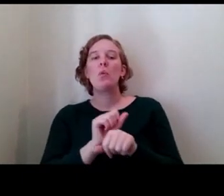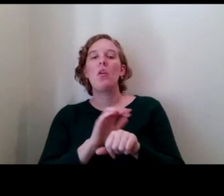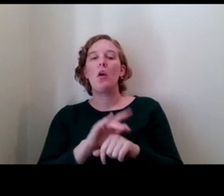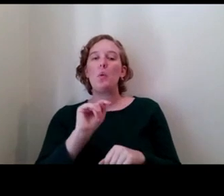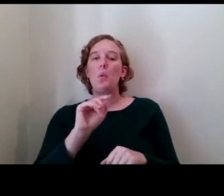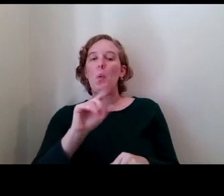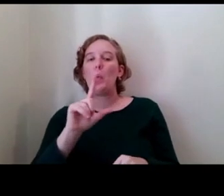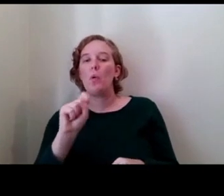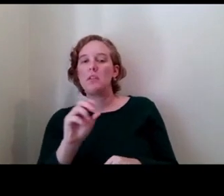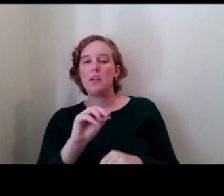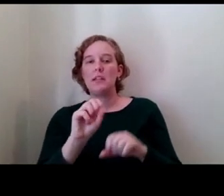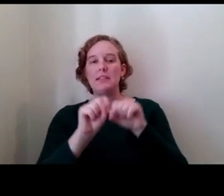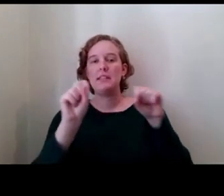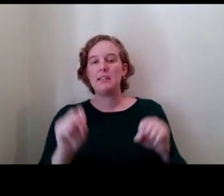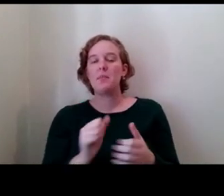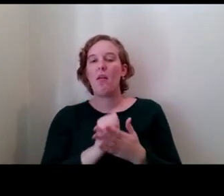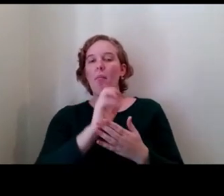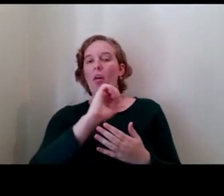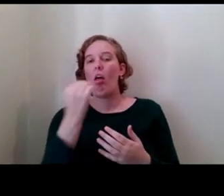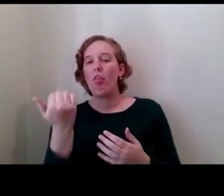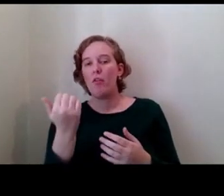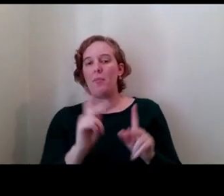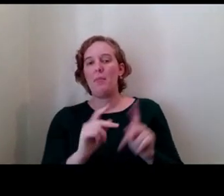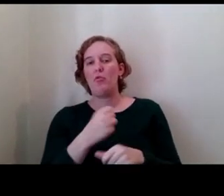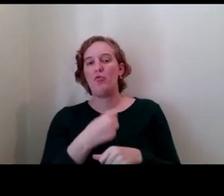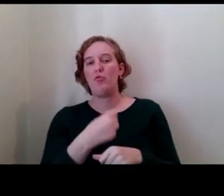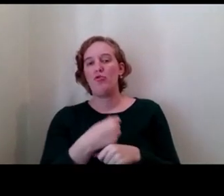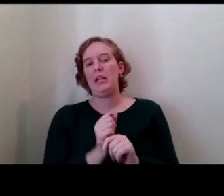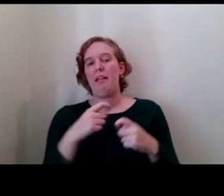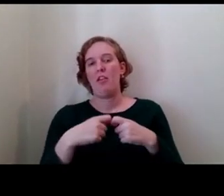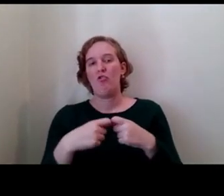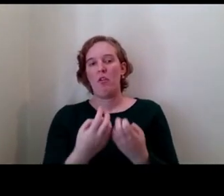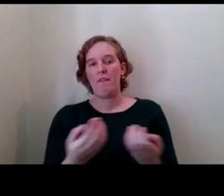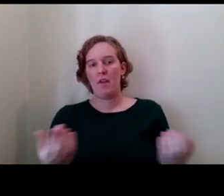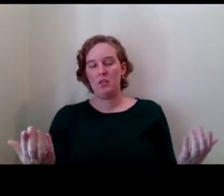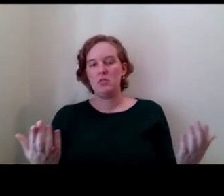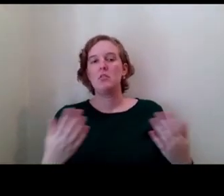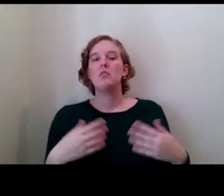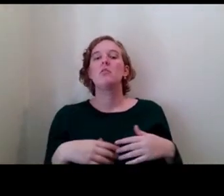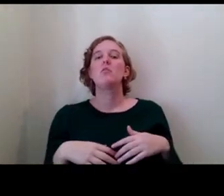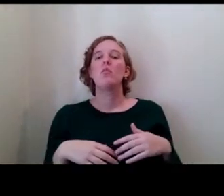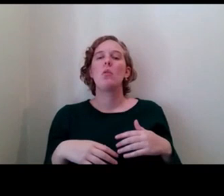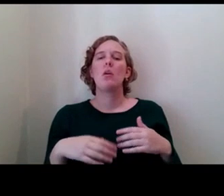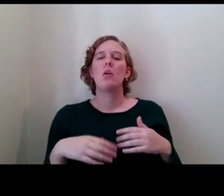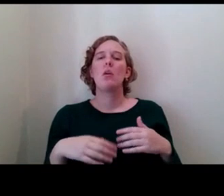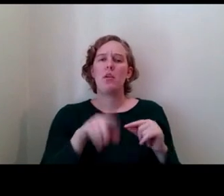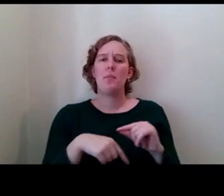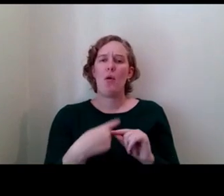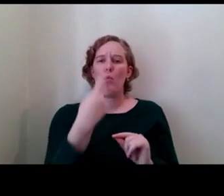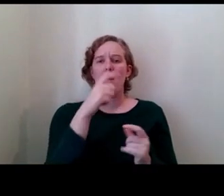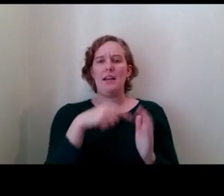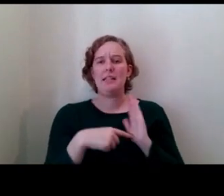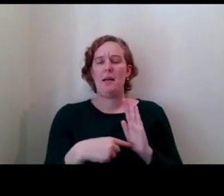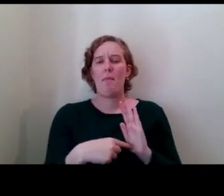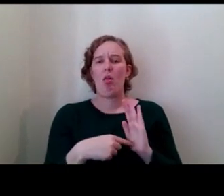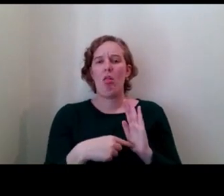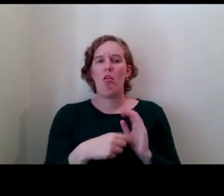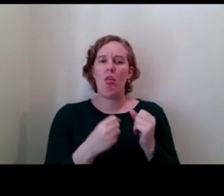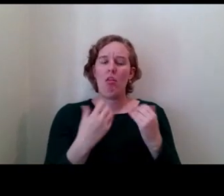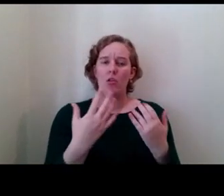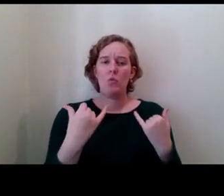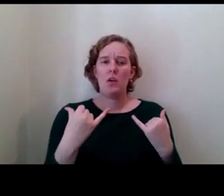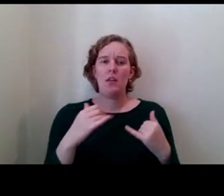create electronic devices. And I'm going to spend quite a bit of time today talking about one example of this, and that's a system